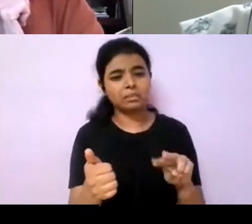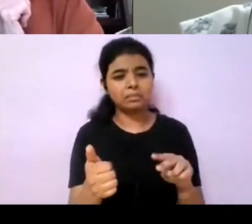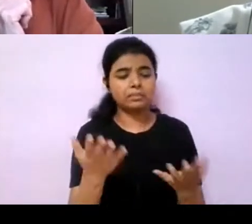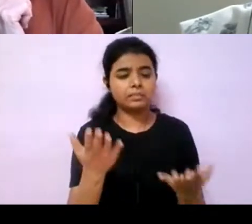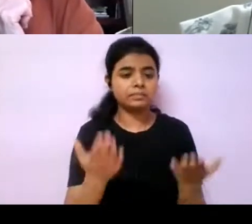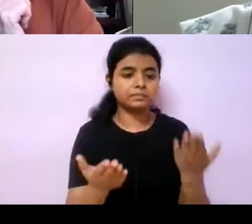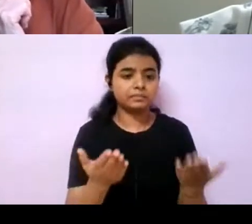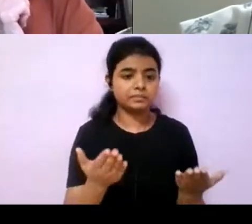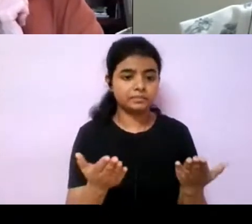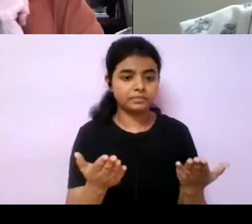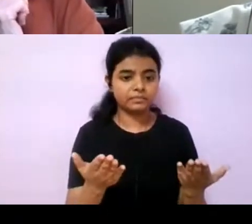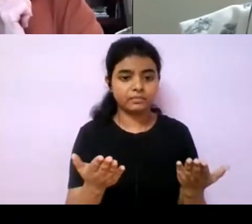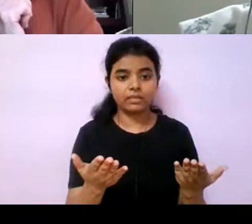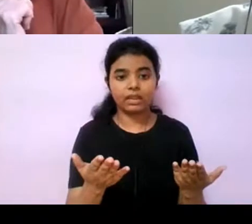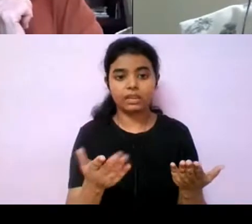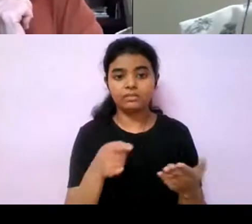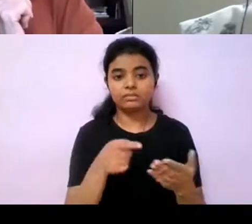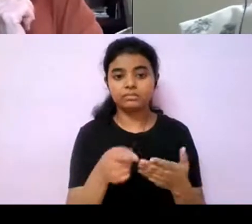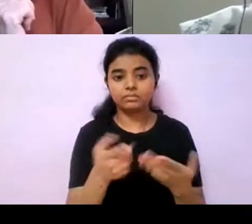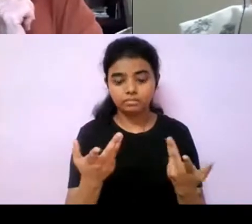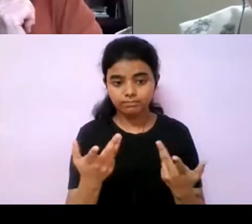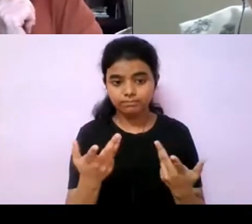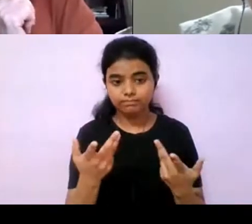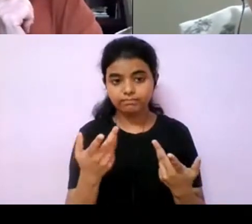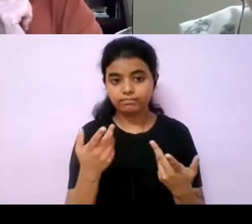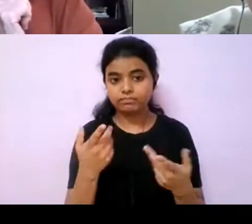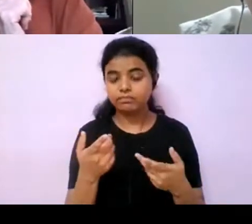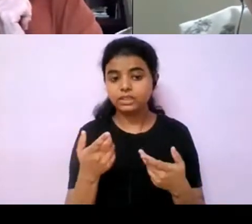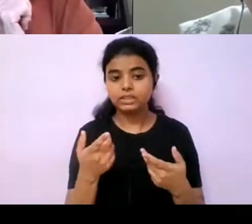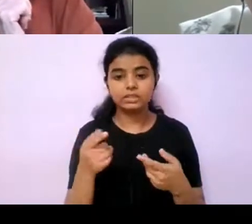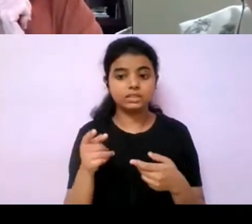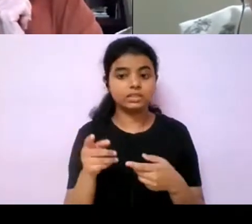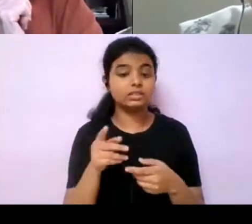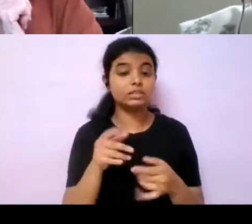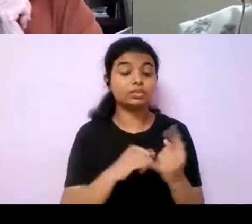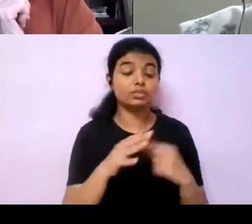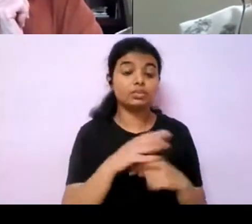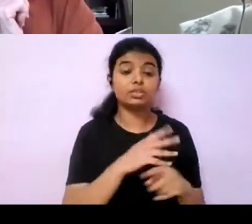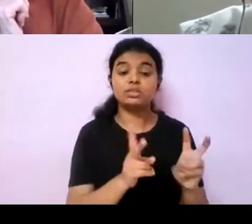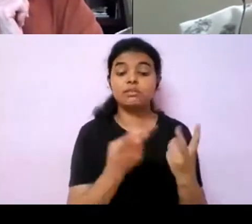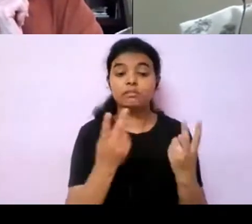be figured out and talked about, and it will be very different in different situations.